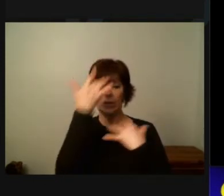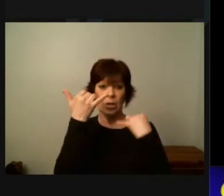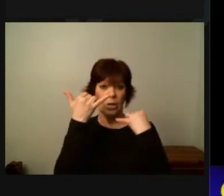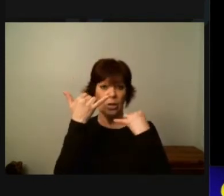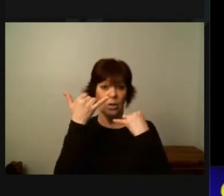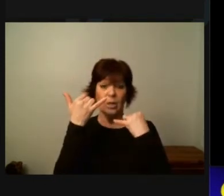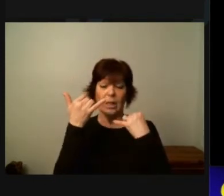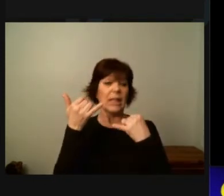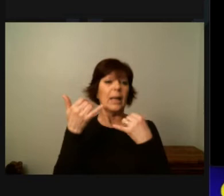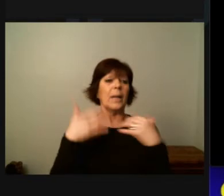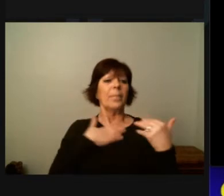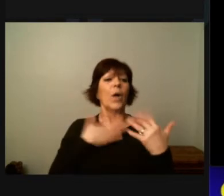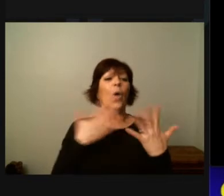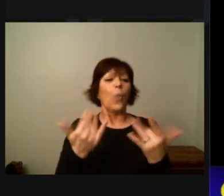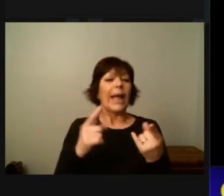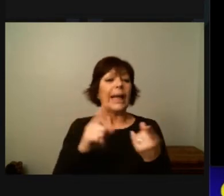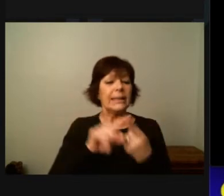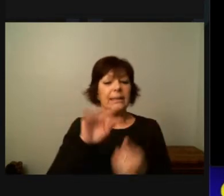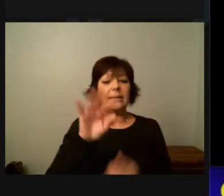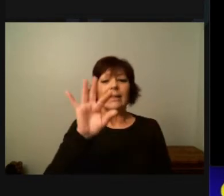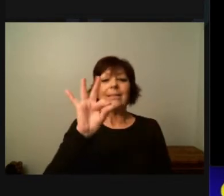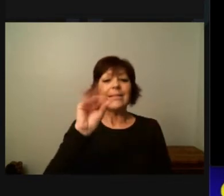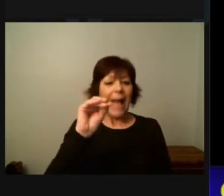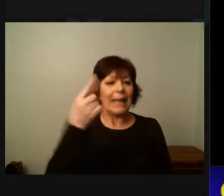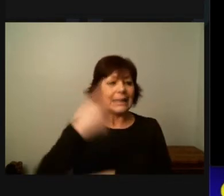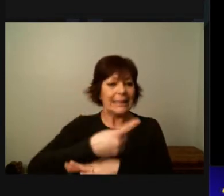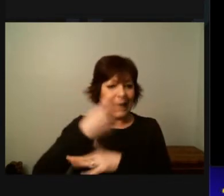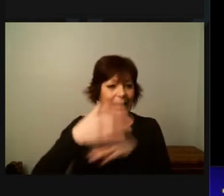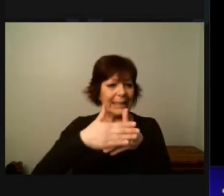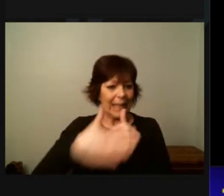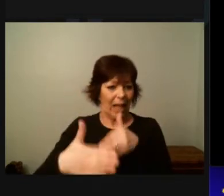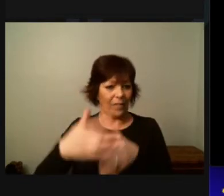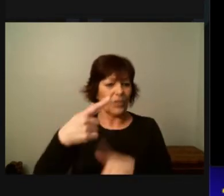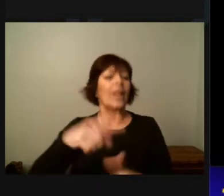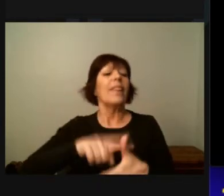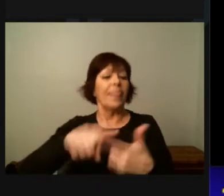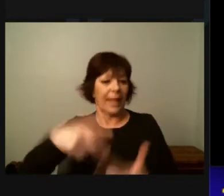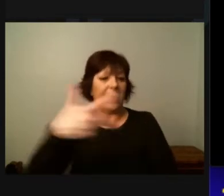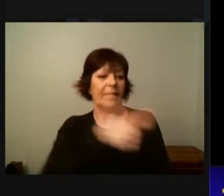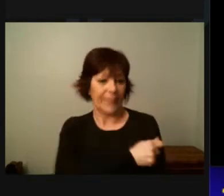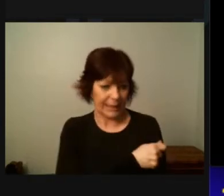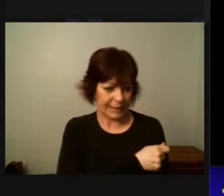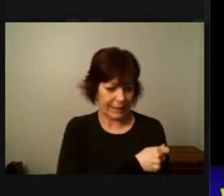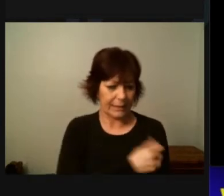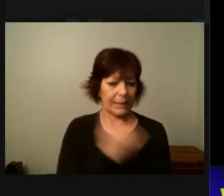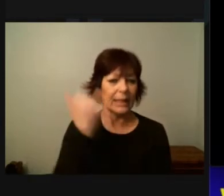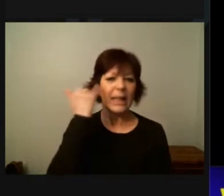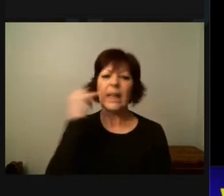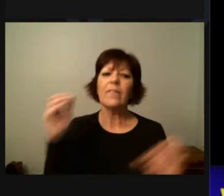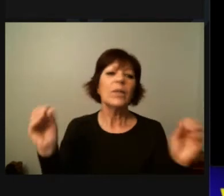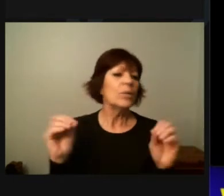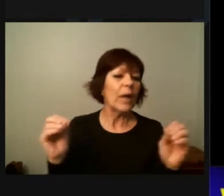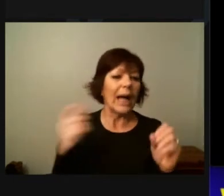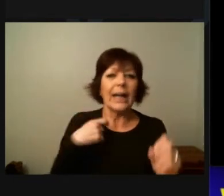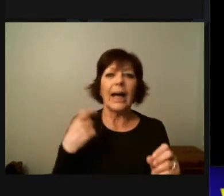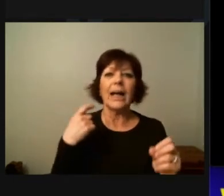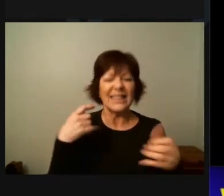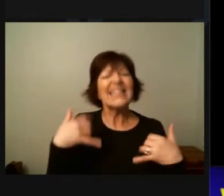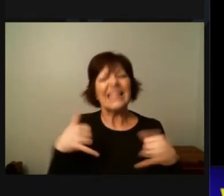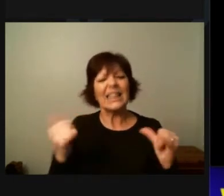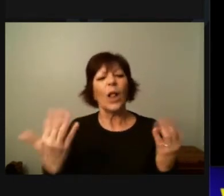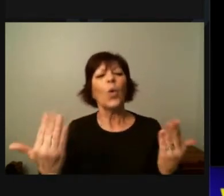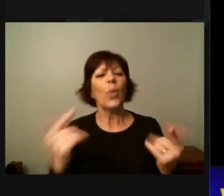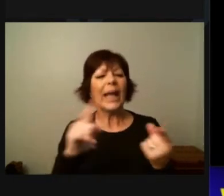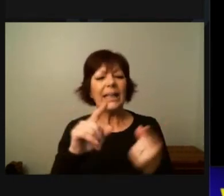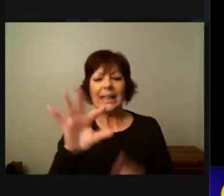still asking you to wait 90 days before you get the vaccine. Okay, if you didn't get any treatment, you still wait 90 days